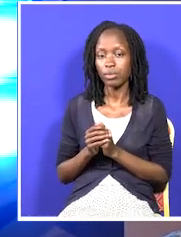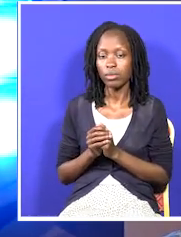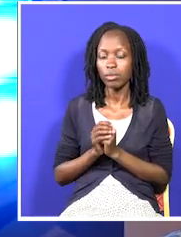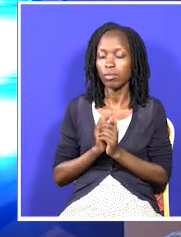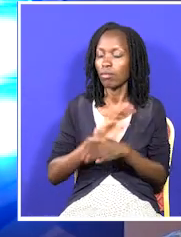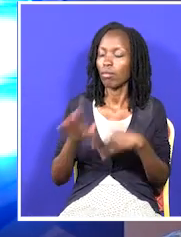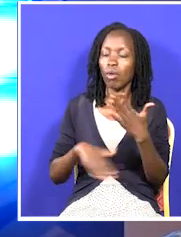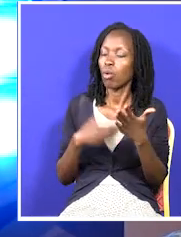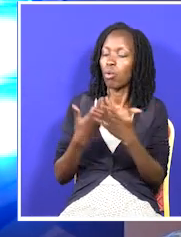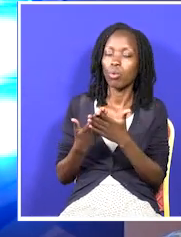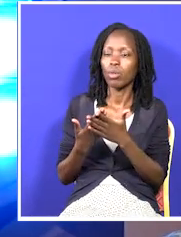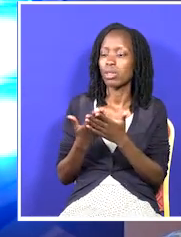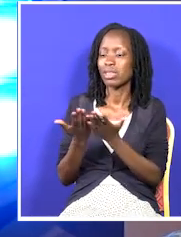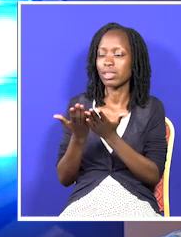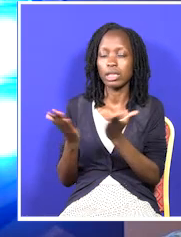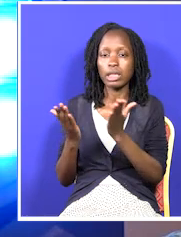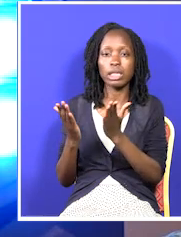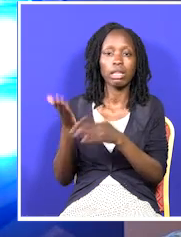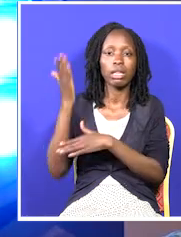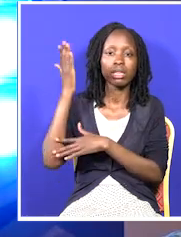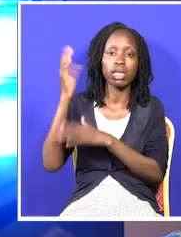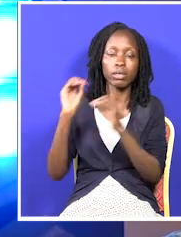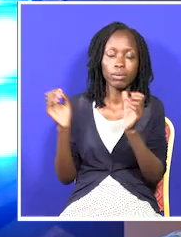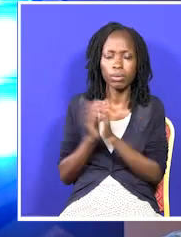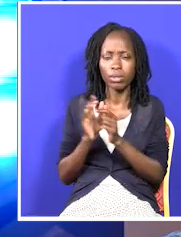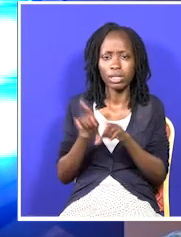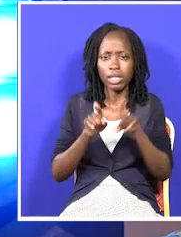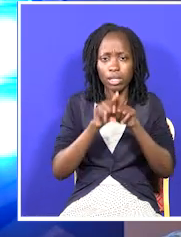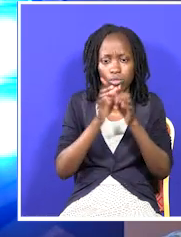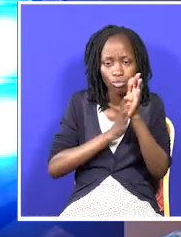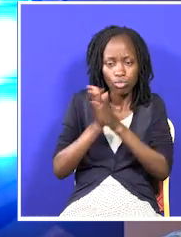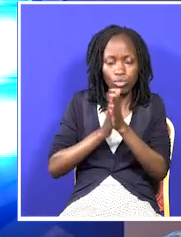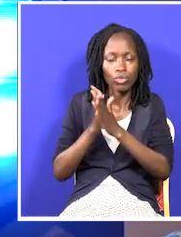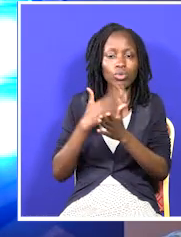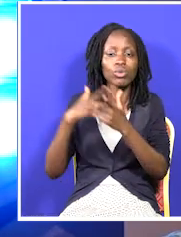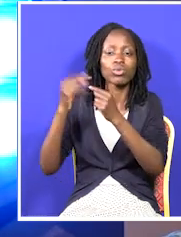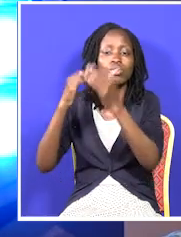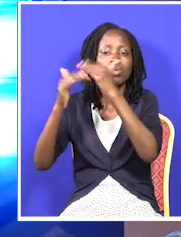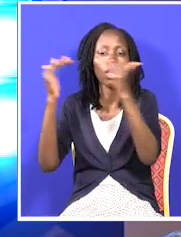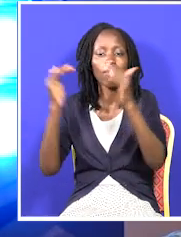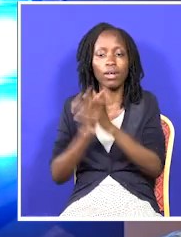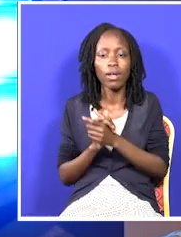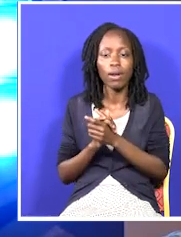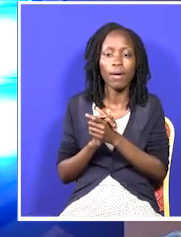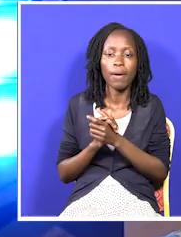All these things will not be there. Don't you wait to be in heaven?